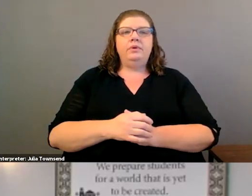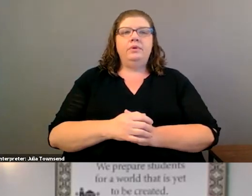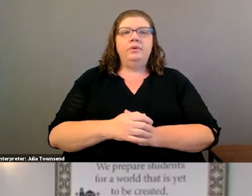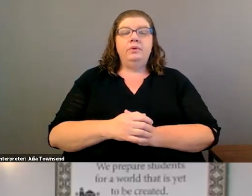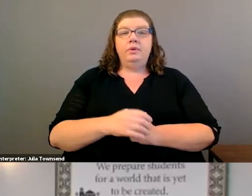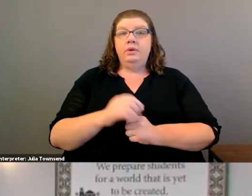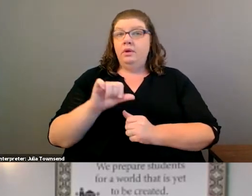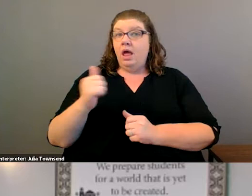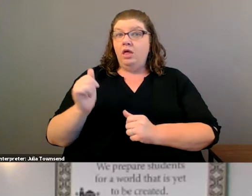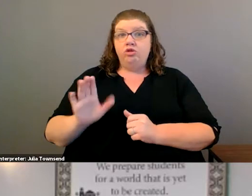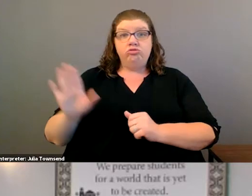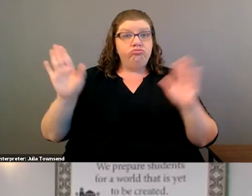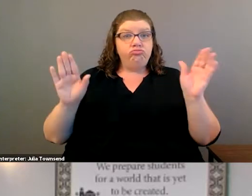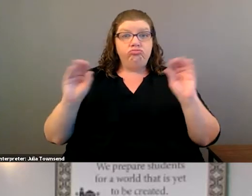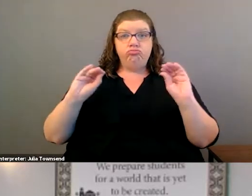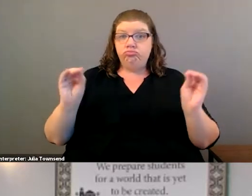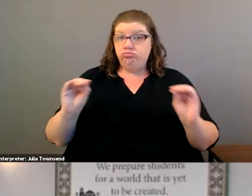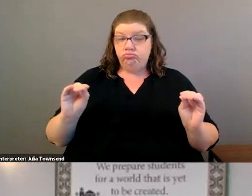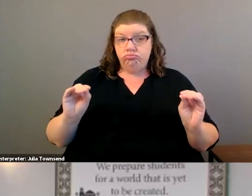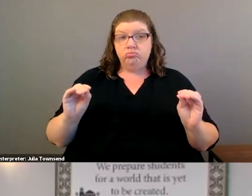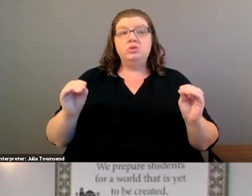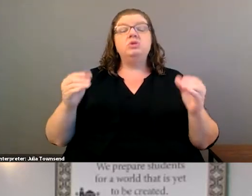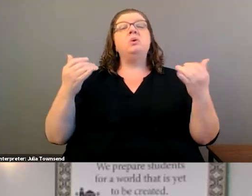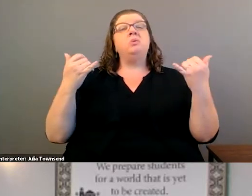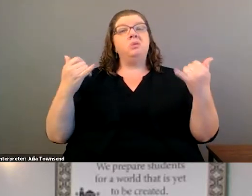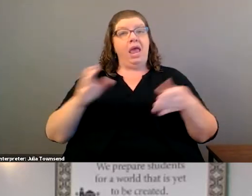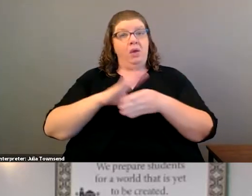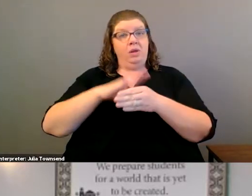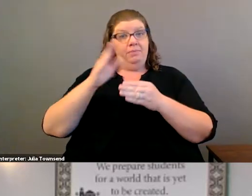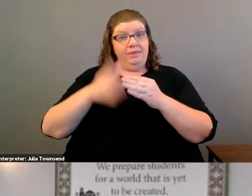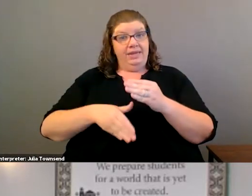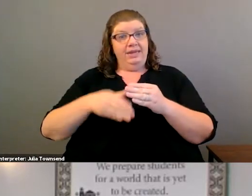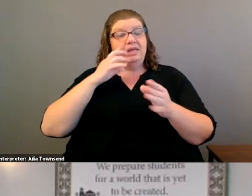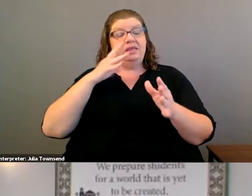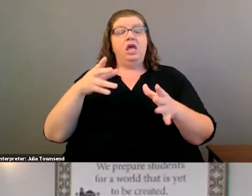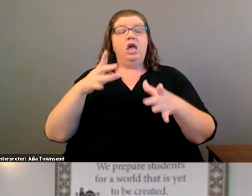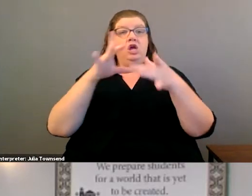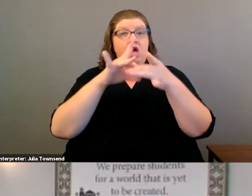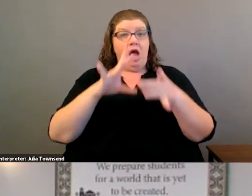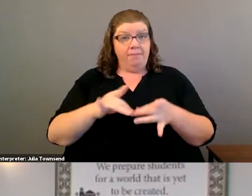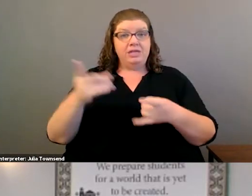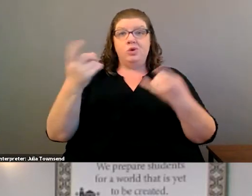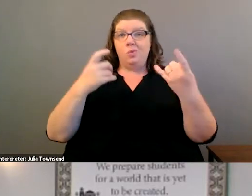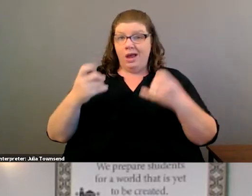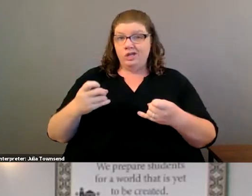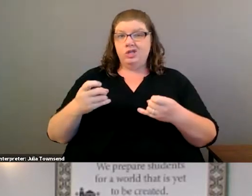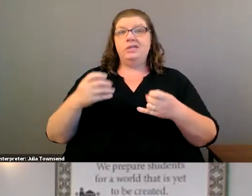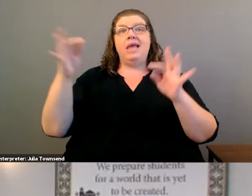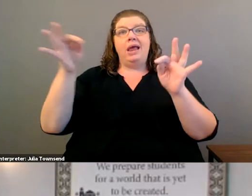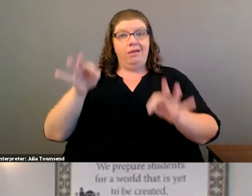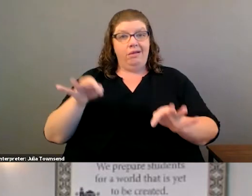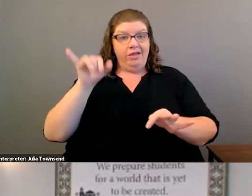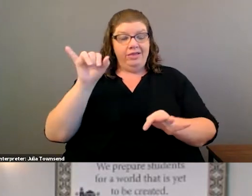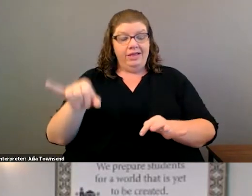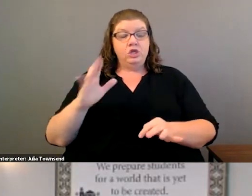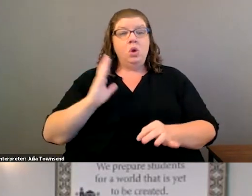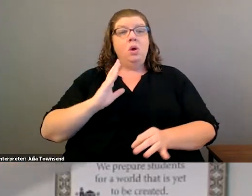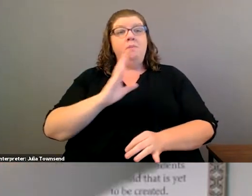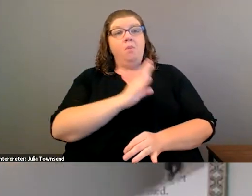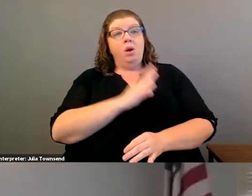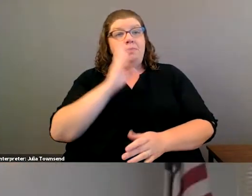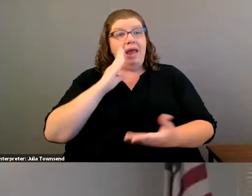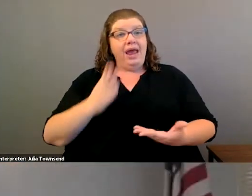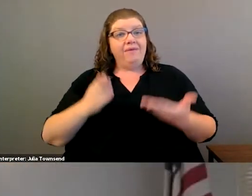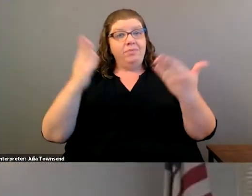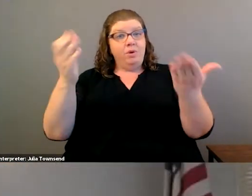other hands up, I will say that we've now completed the presentation, the comments, and the questions on this item. So board members, may I have a motion